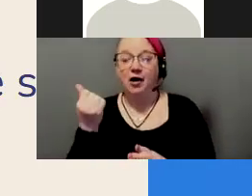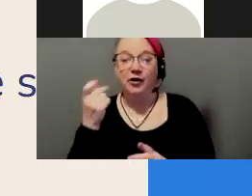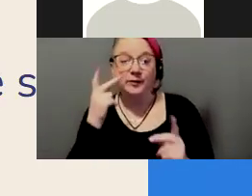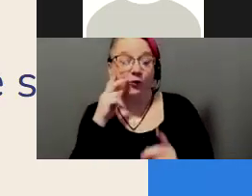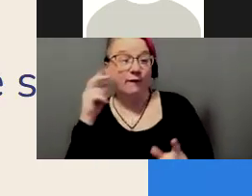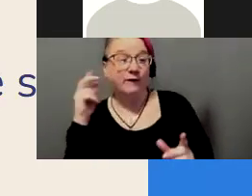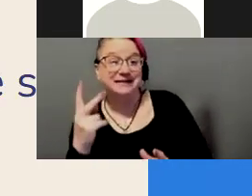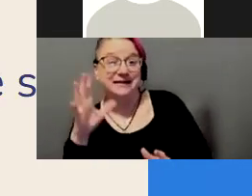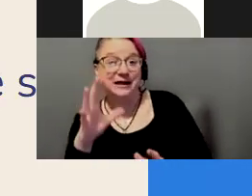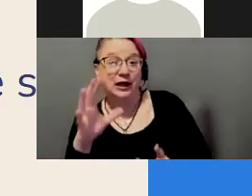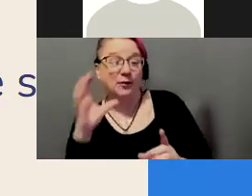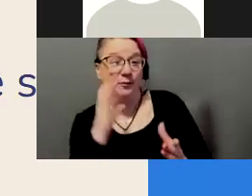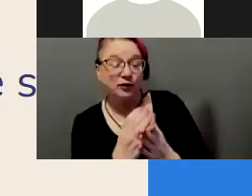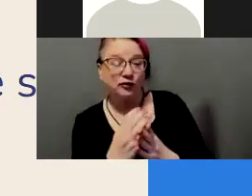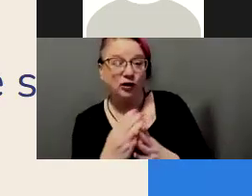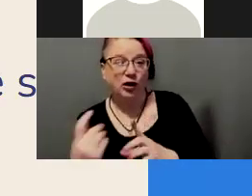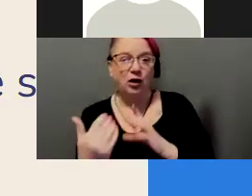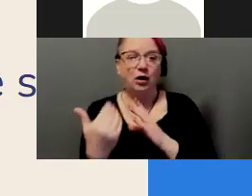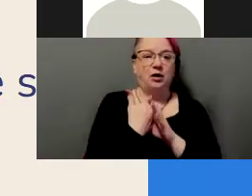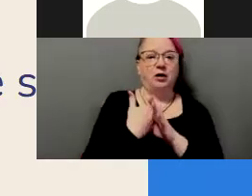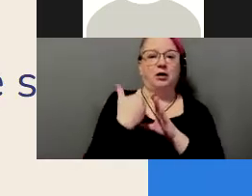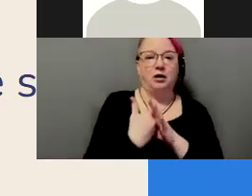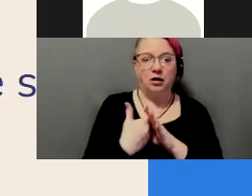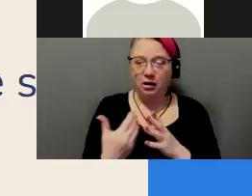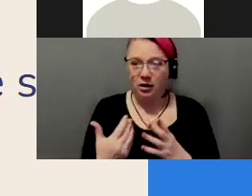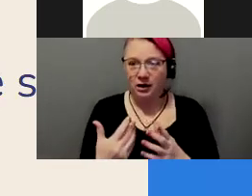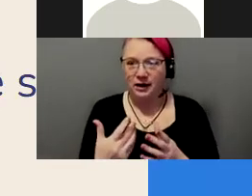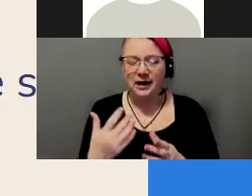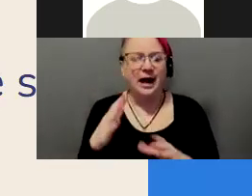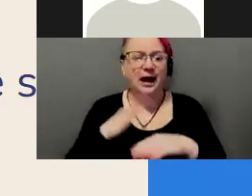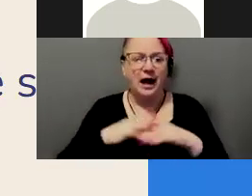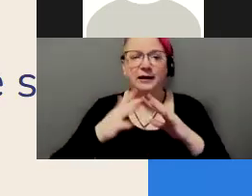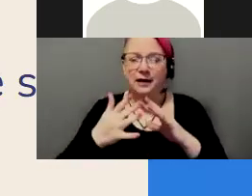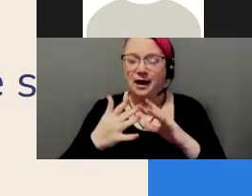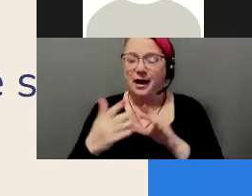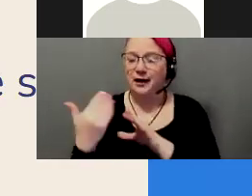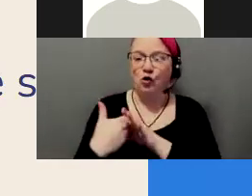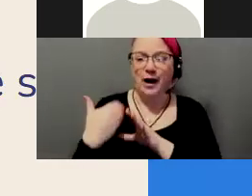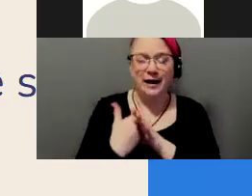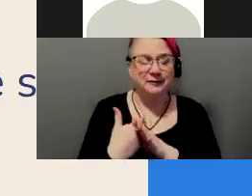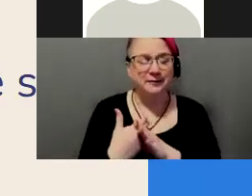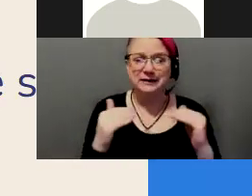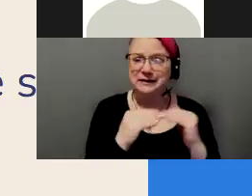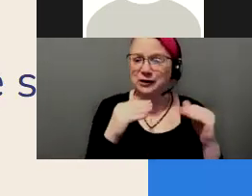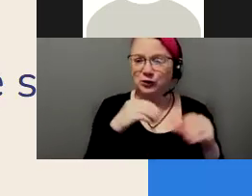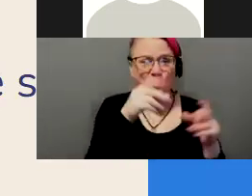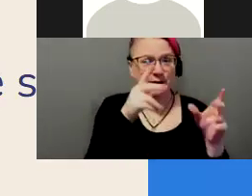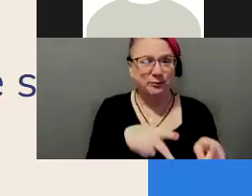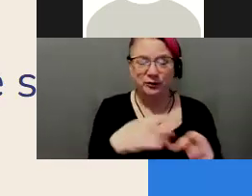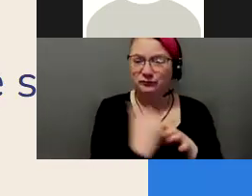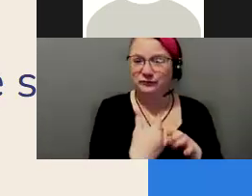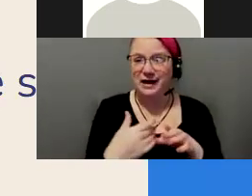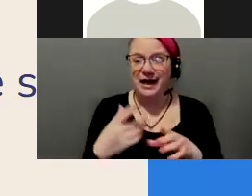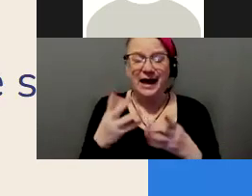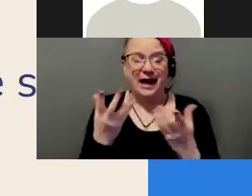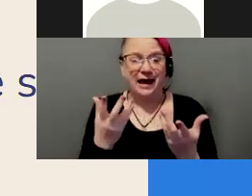online. Online harassment can be as harmful as in-person harassment and incredibly difficult to evade because people can just make